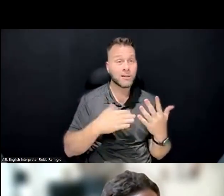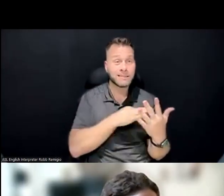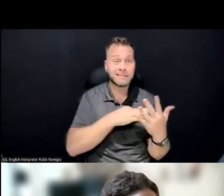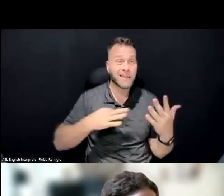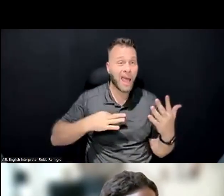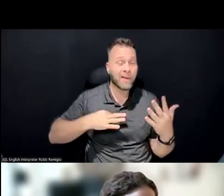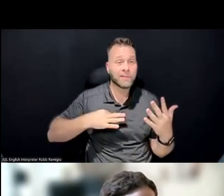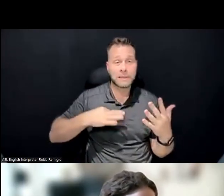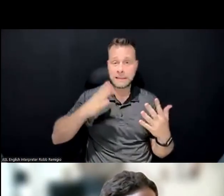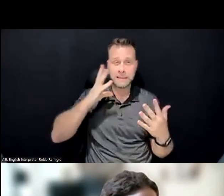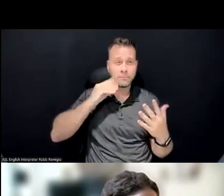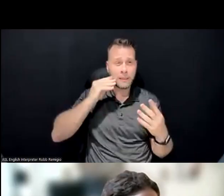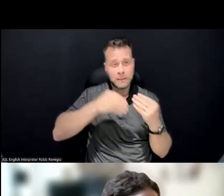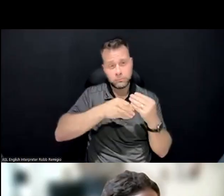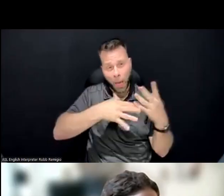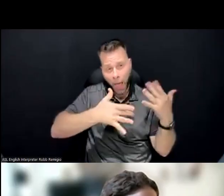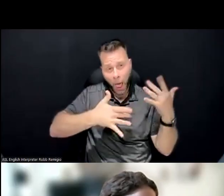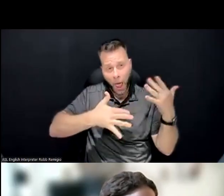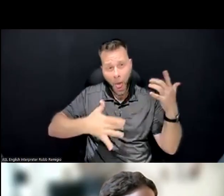themselves, right? So Right. I think Yeah.